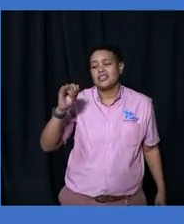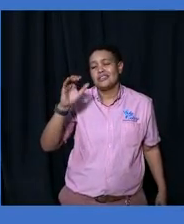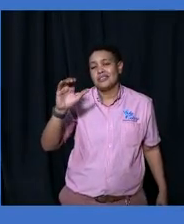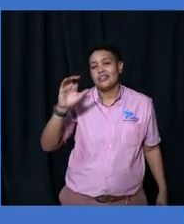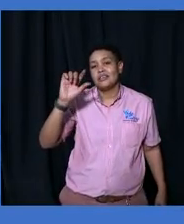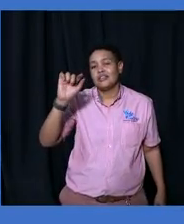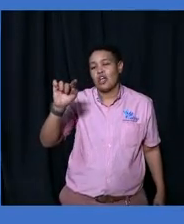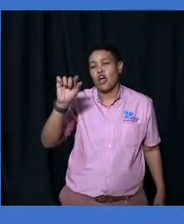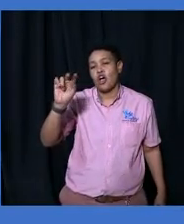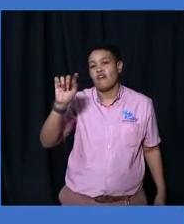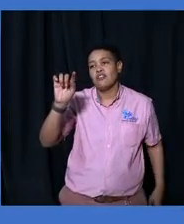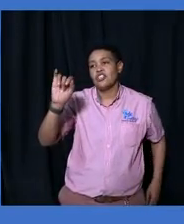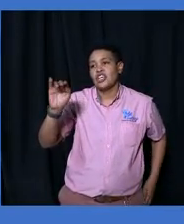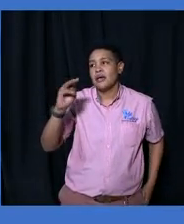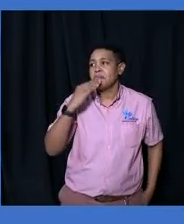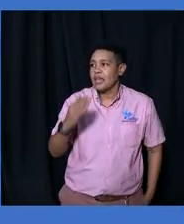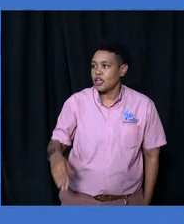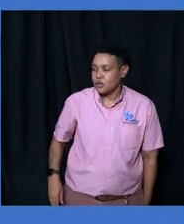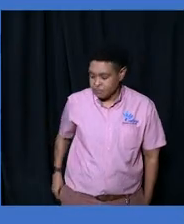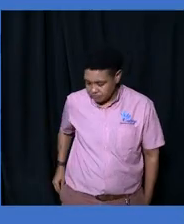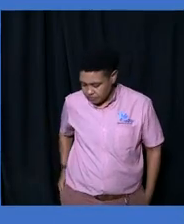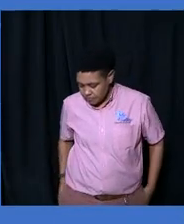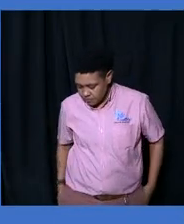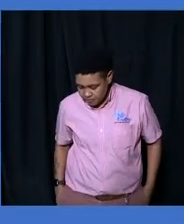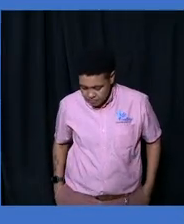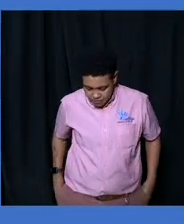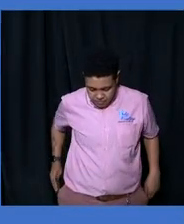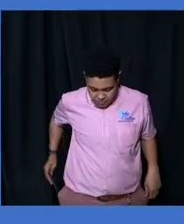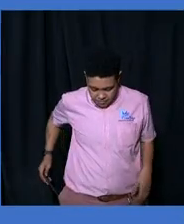megjc.gov.jm. Thank you very much. Thank you.